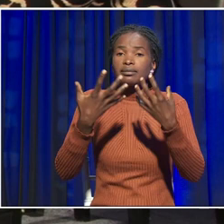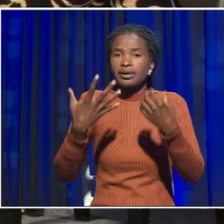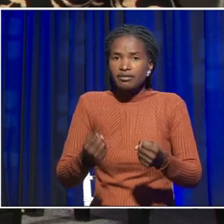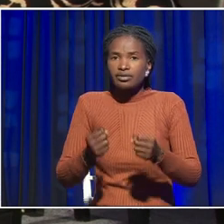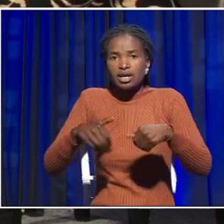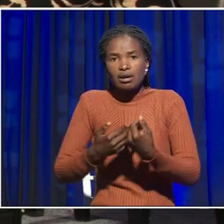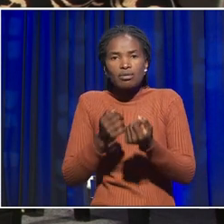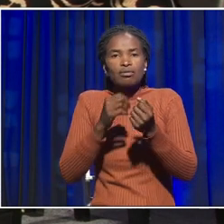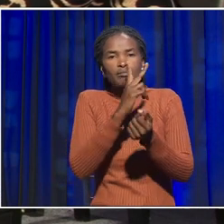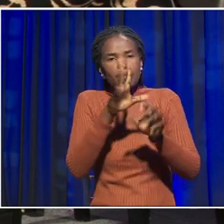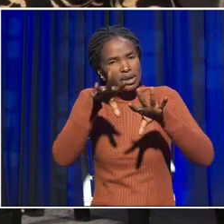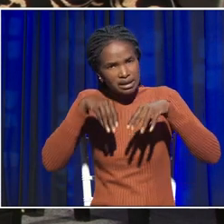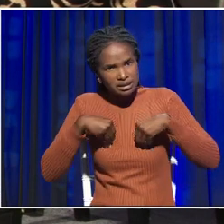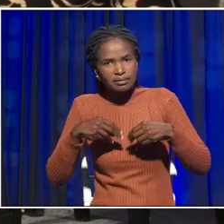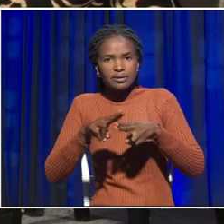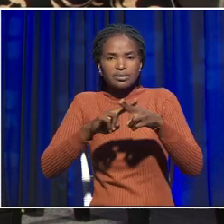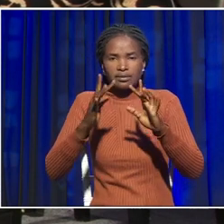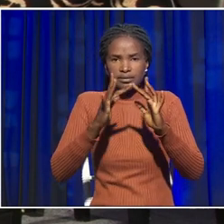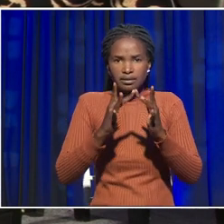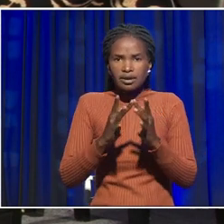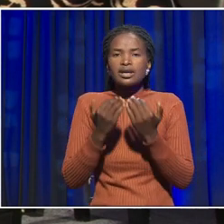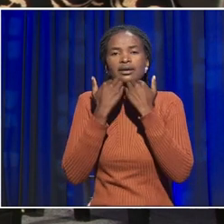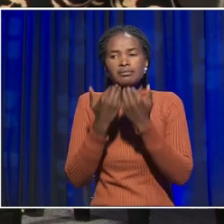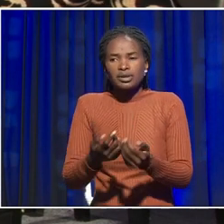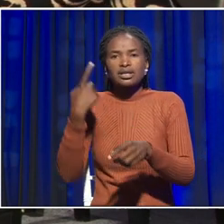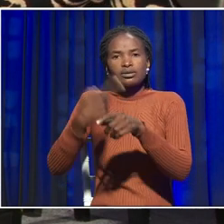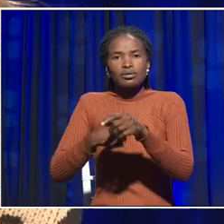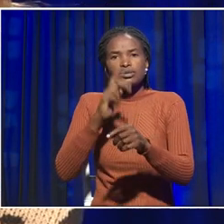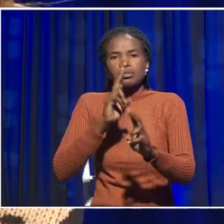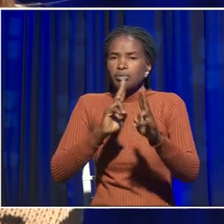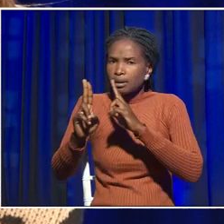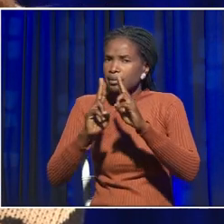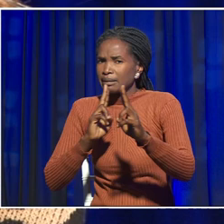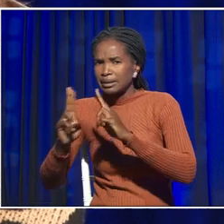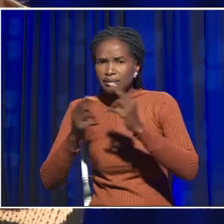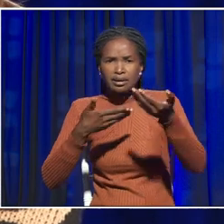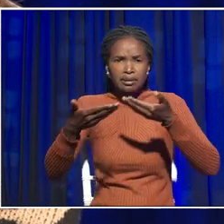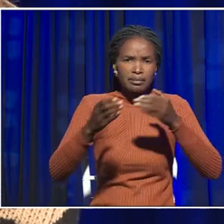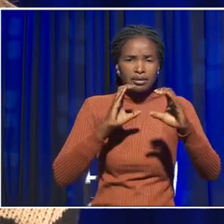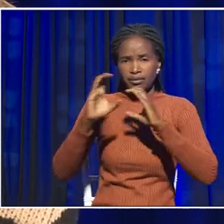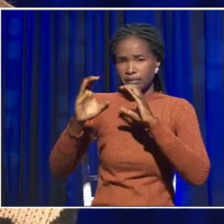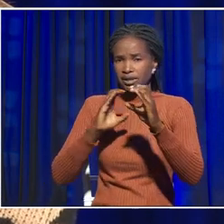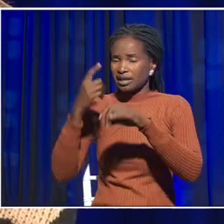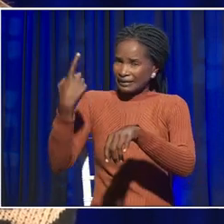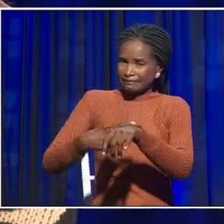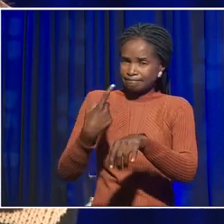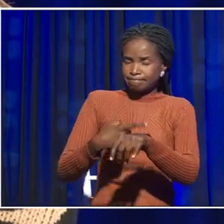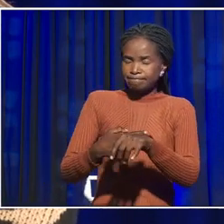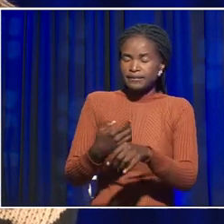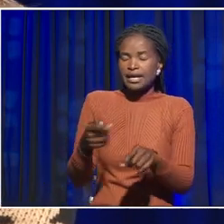it. Sure. So it's about keeping the conversation alive most of the time. And I also mentioned last time